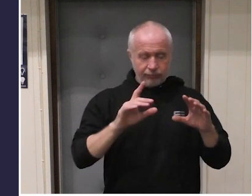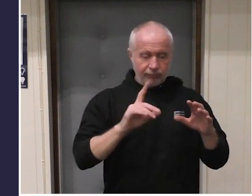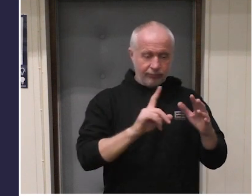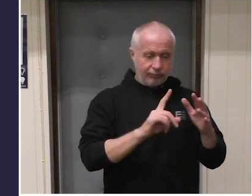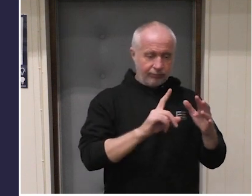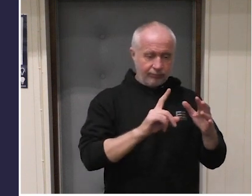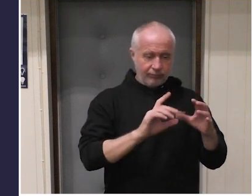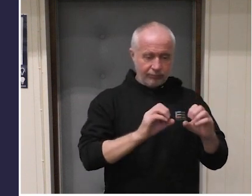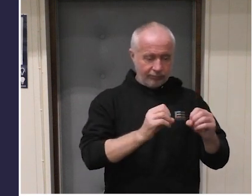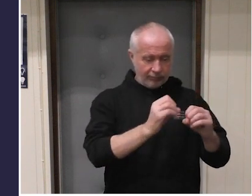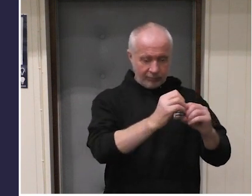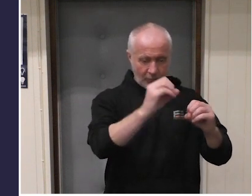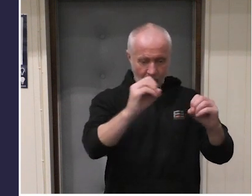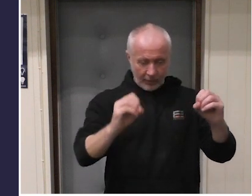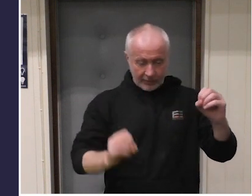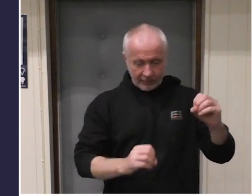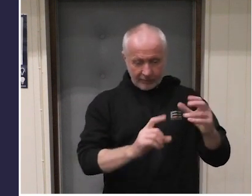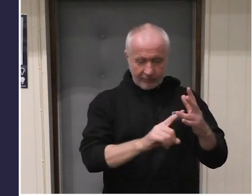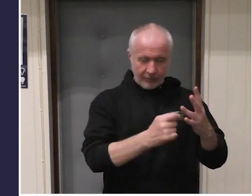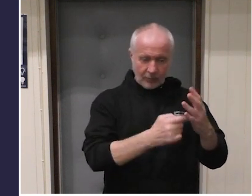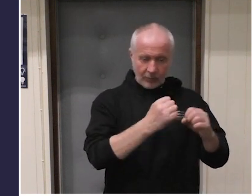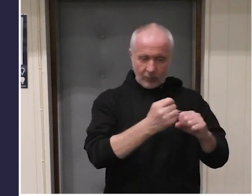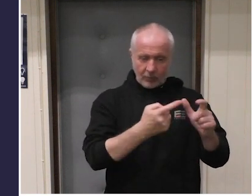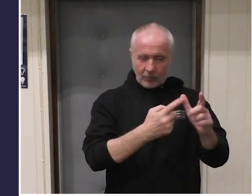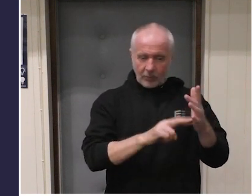a route to life, okay?